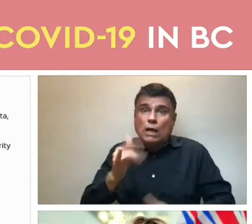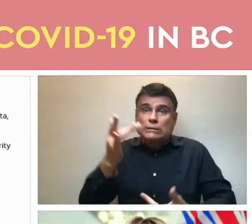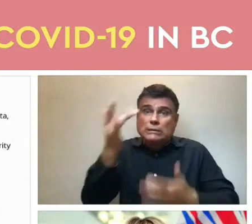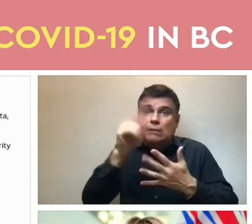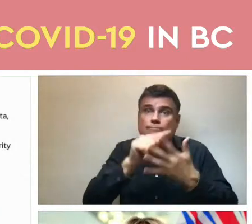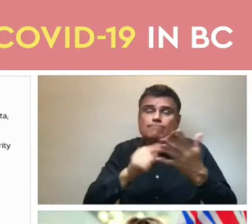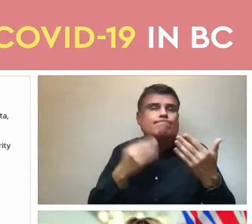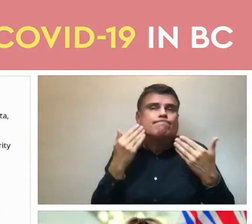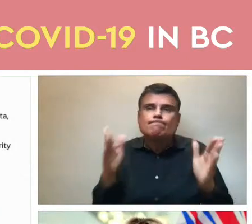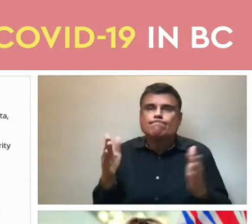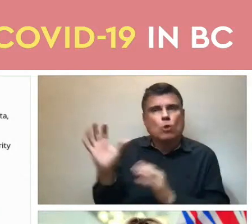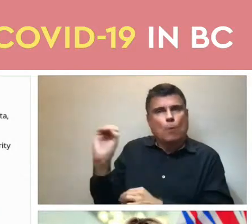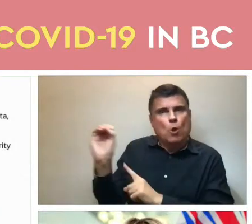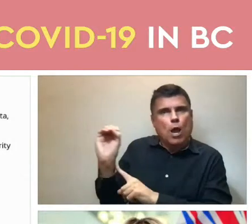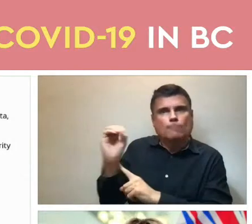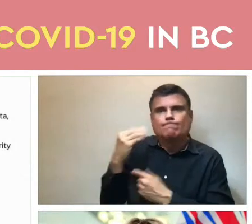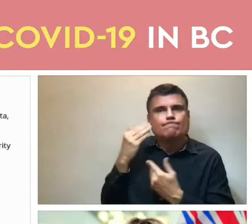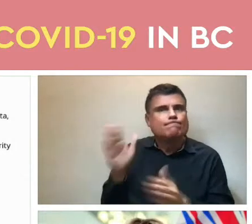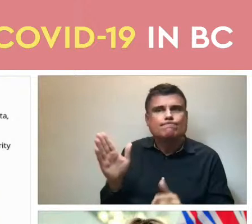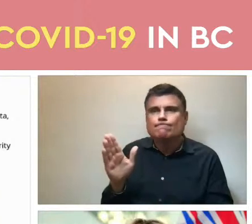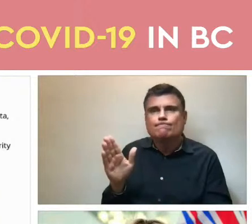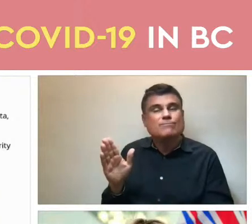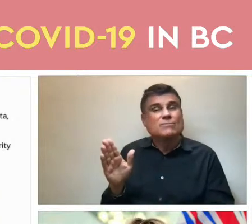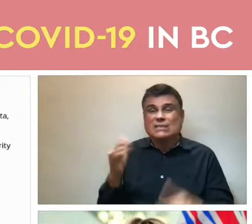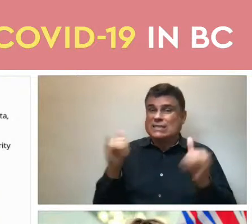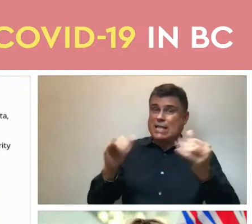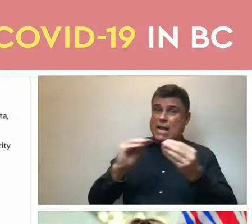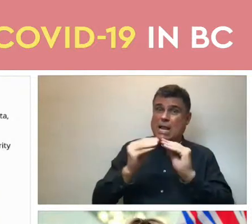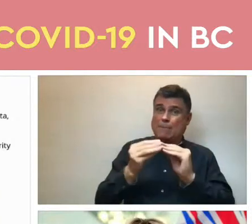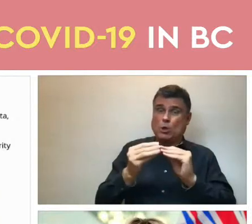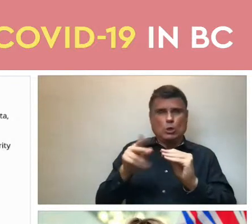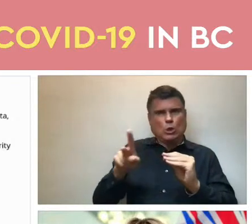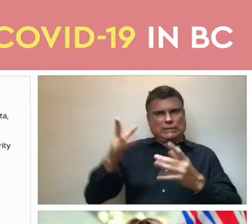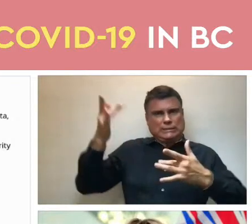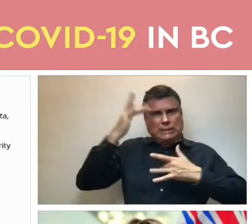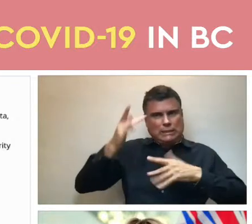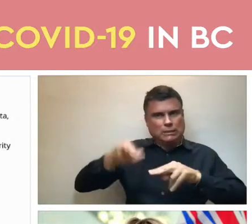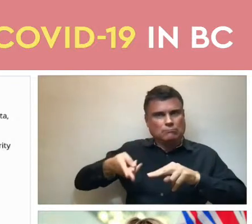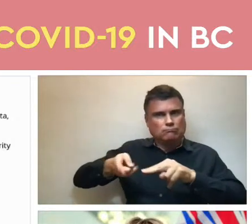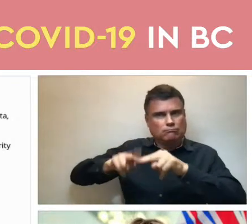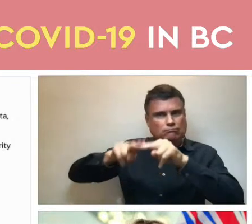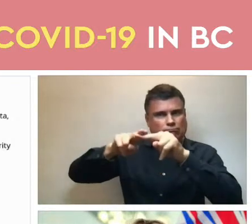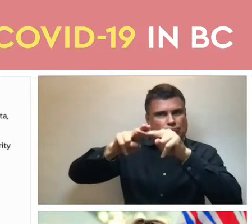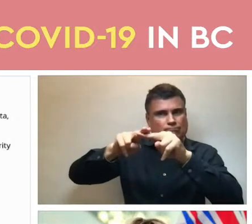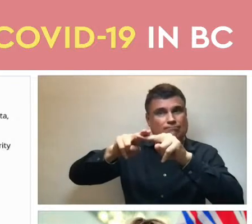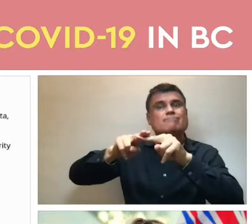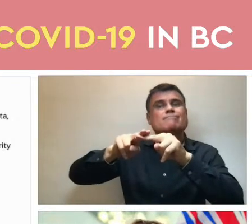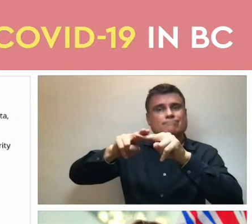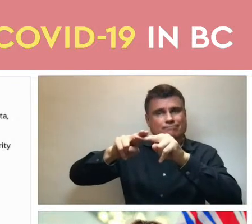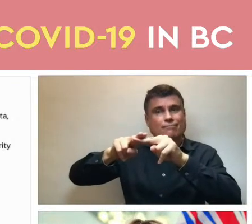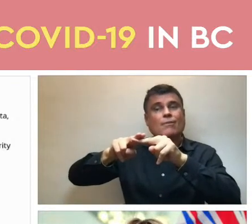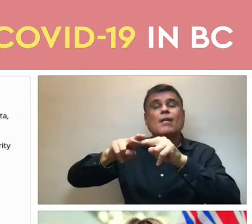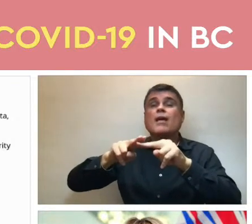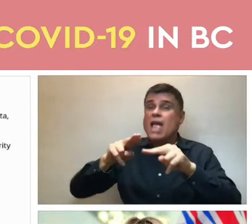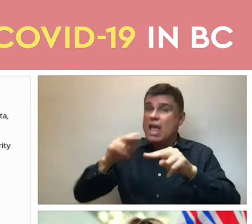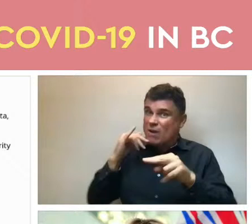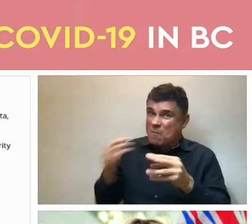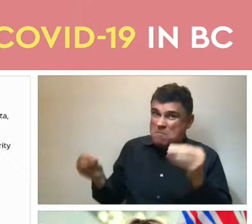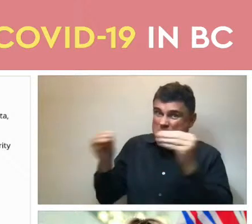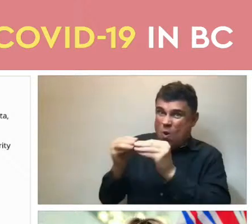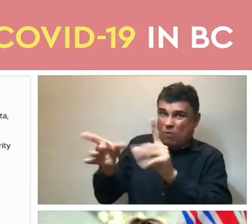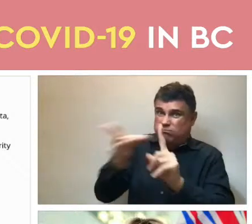hospital care go up as well. This is a time more than ever that we need to hold the line. We